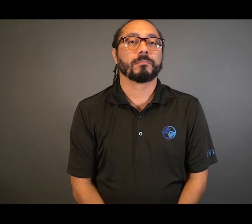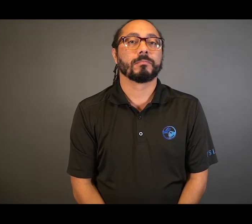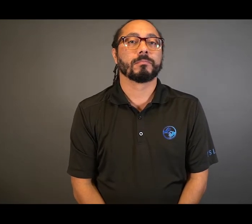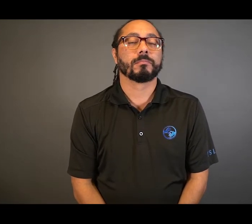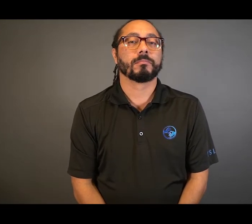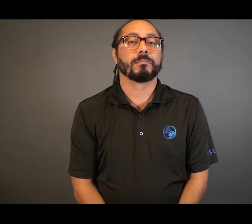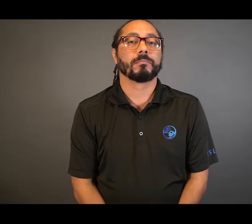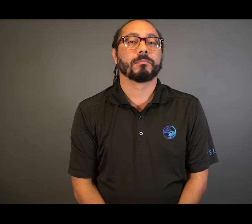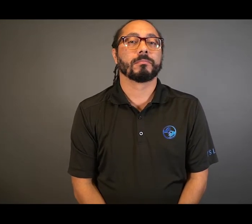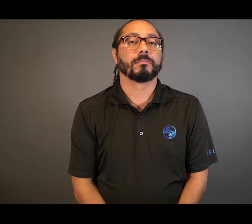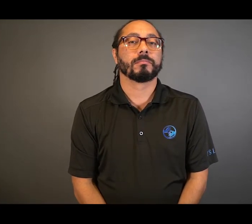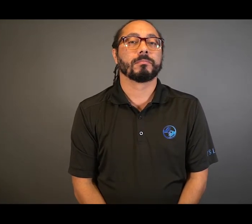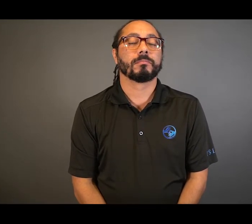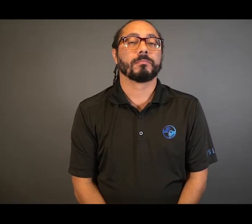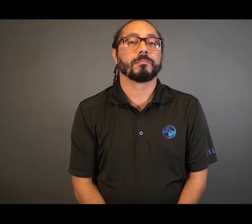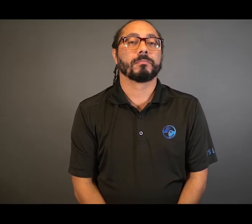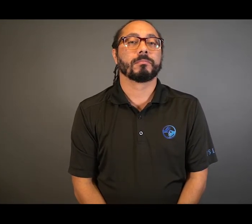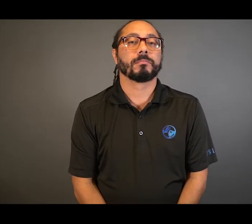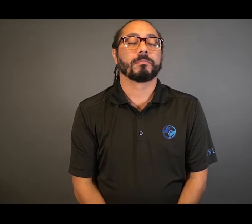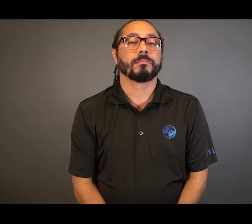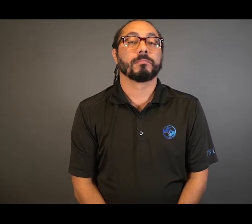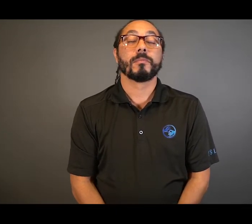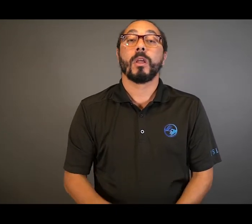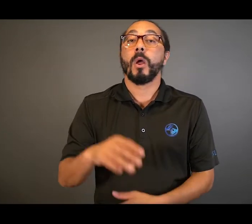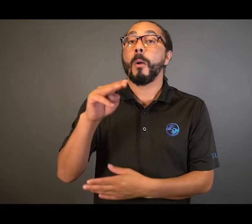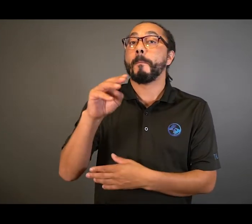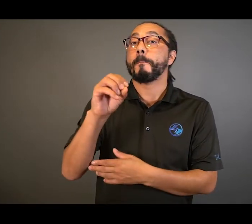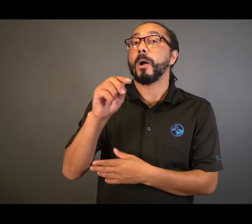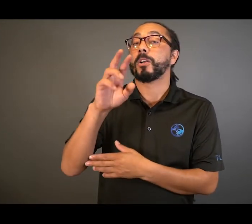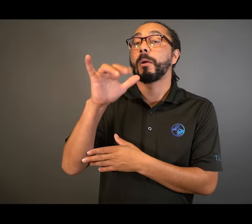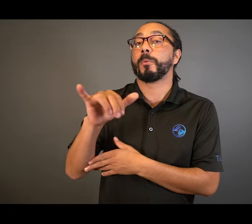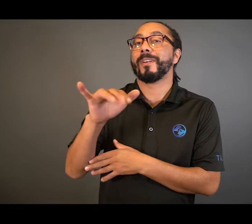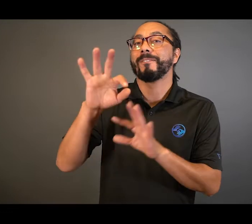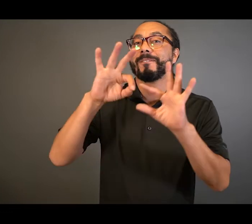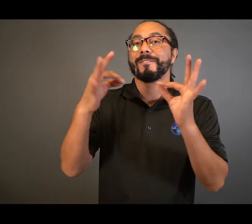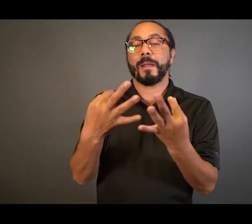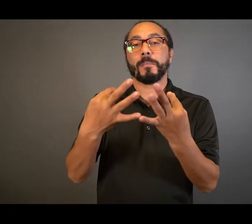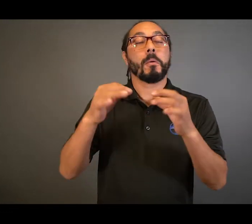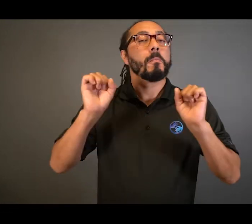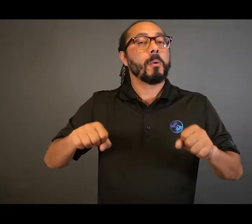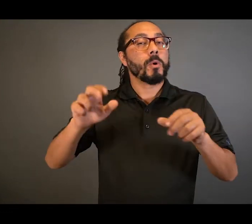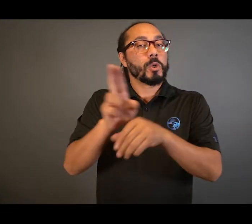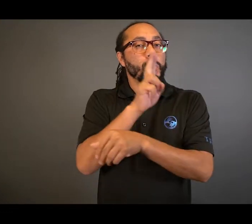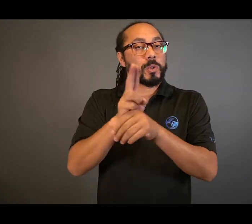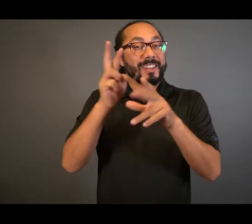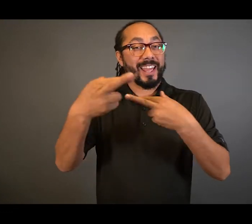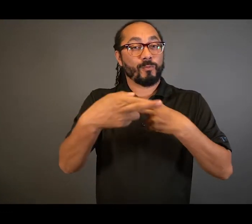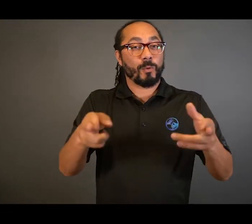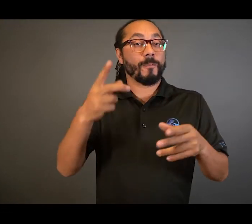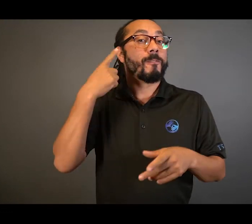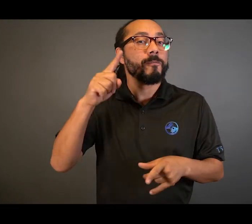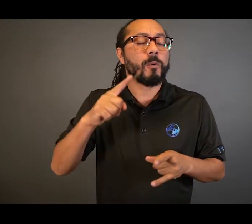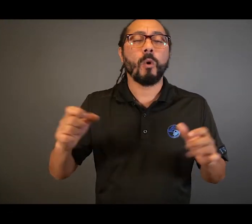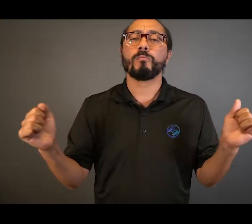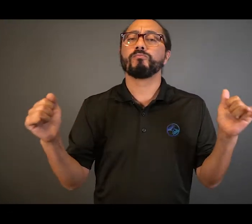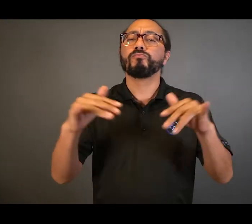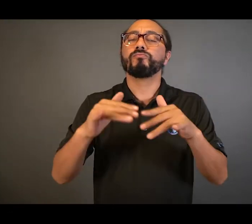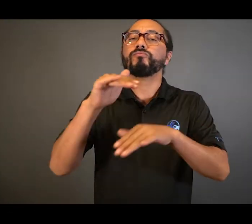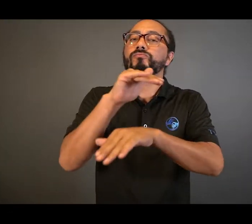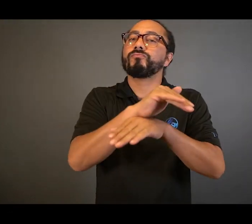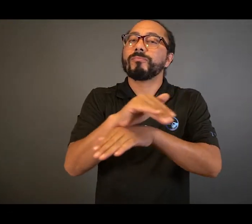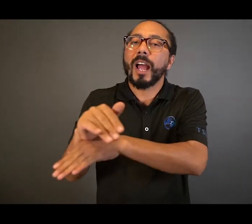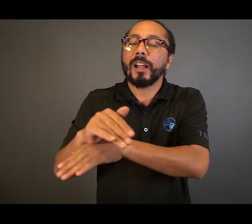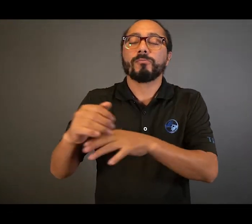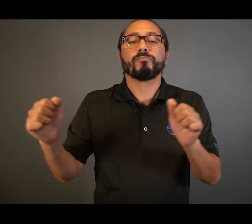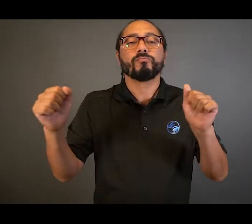headstone. Then, inside Montgomery's Inn, The Montgomery family may have used this room as a place to gather in the